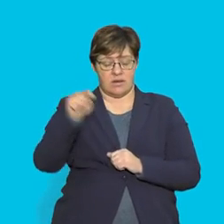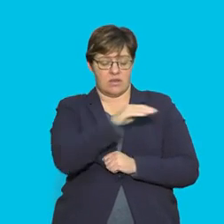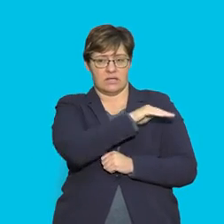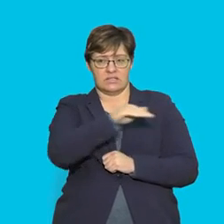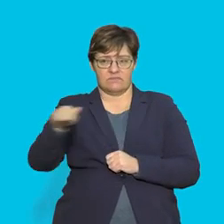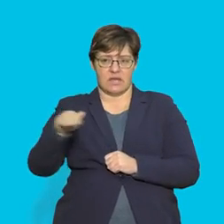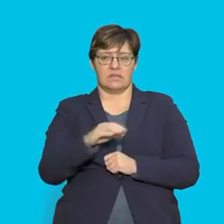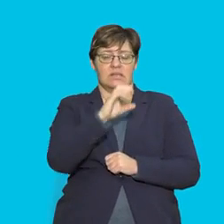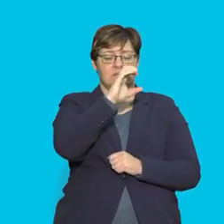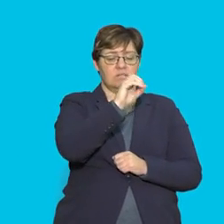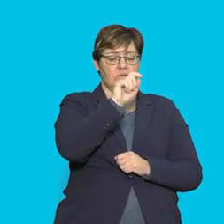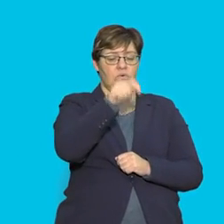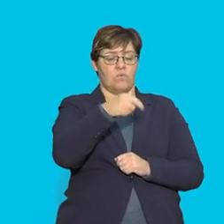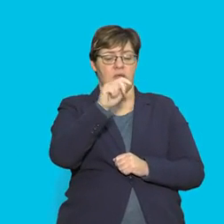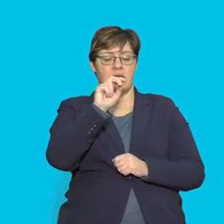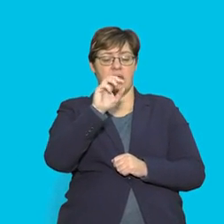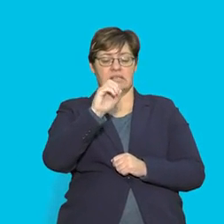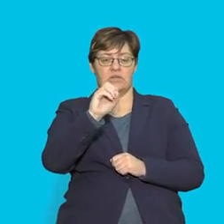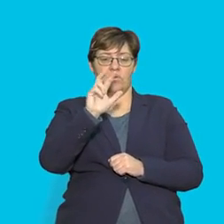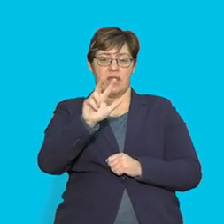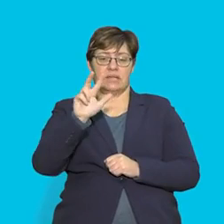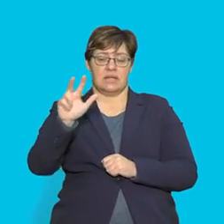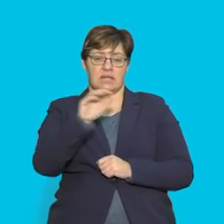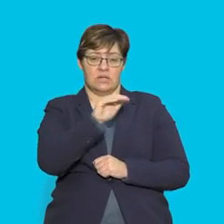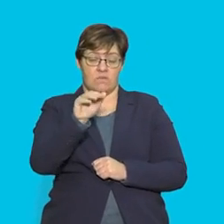1 divided by